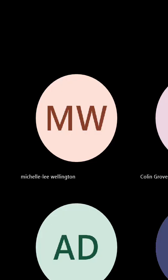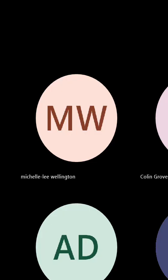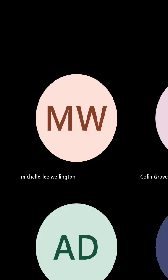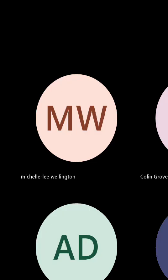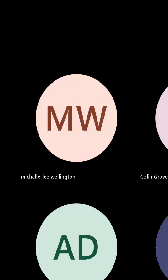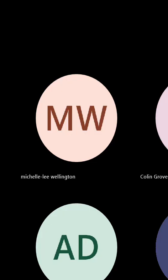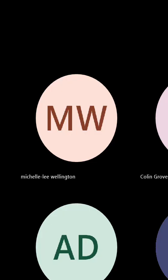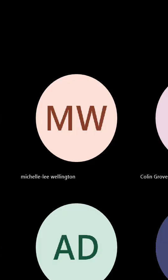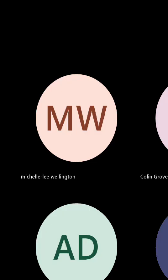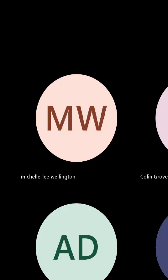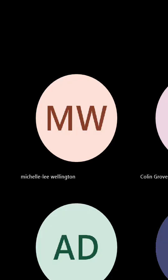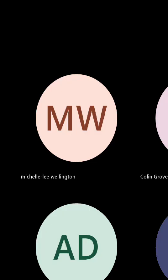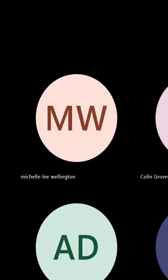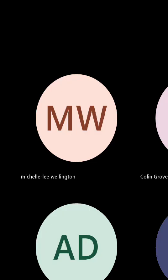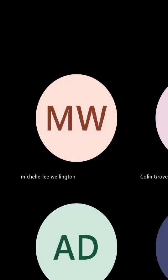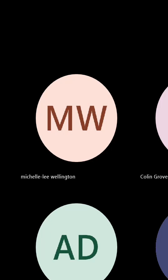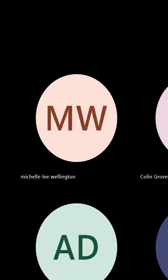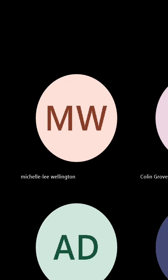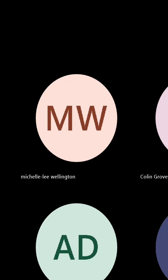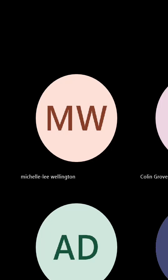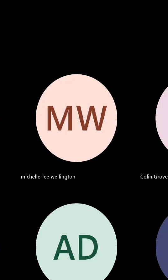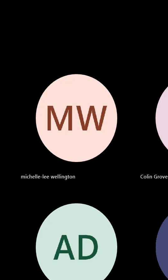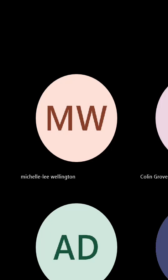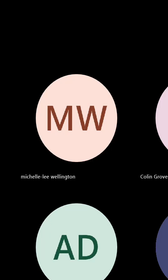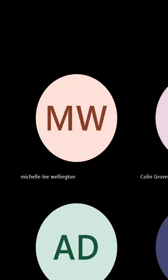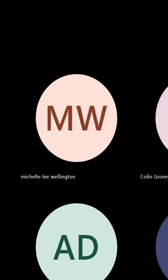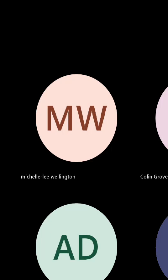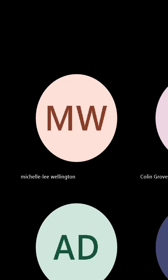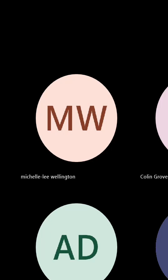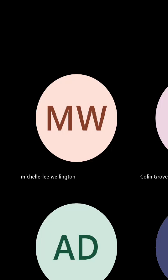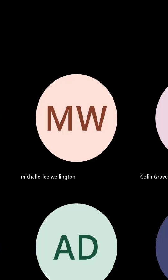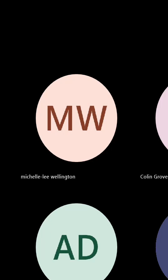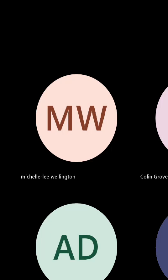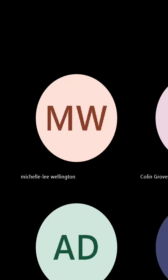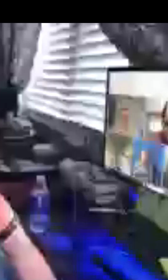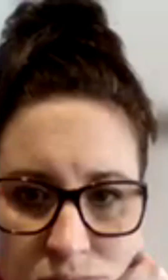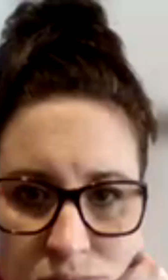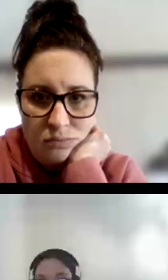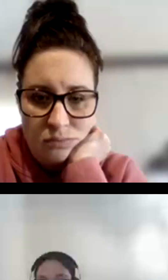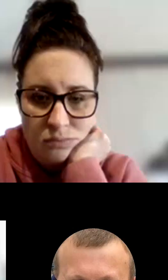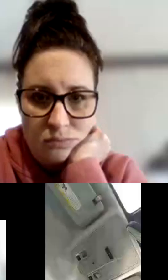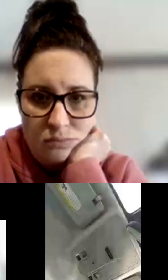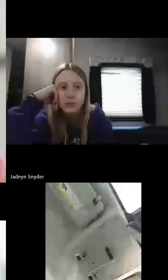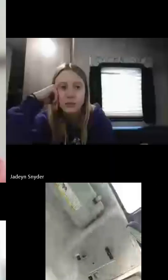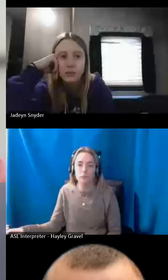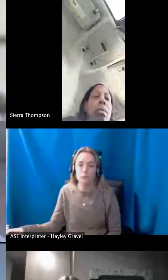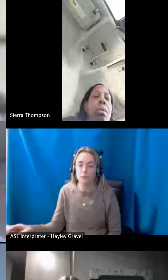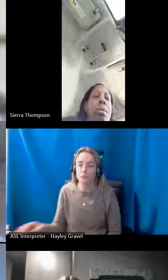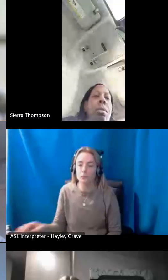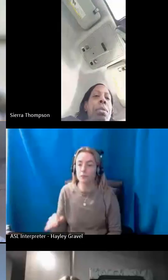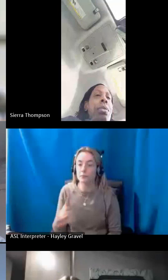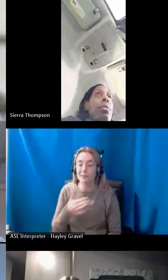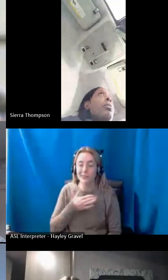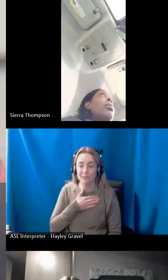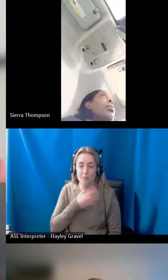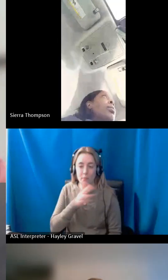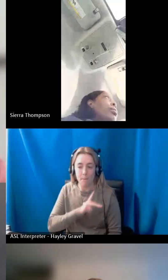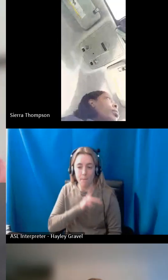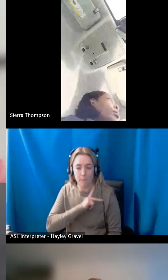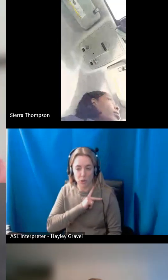with you that may give you a little more context. I'm going to go back to my paper, one of my